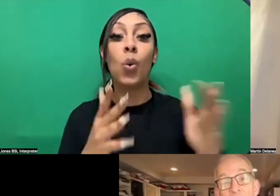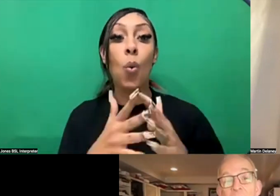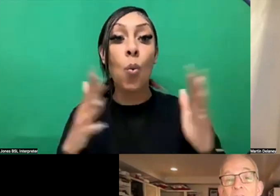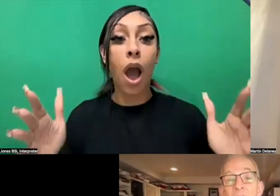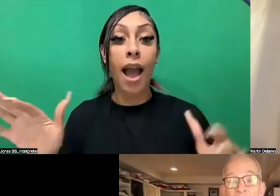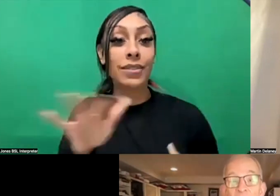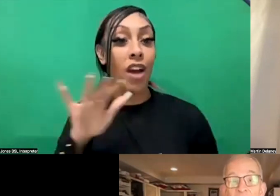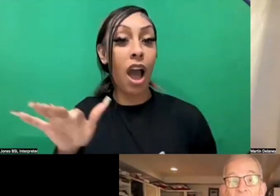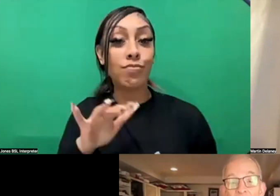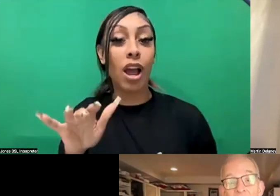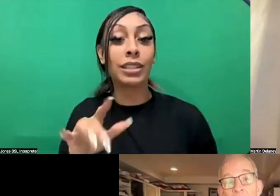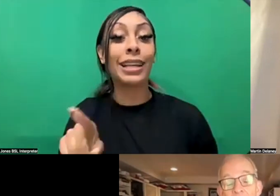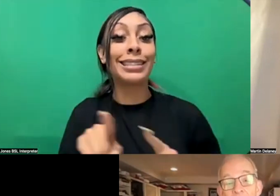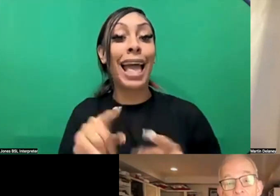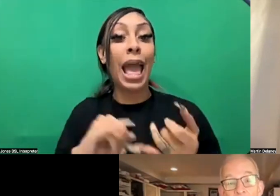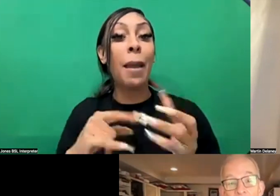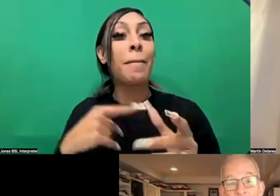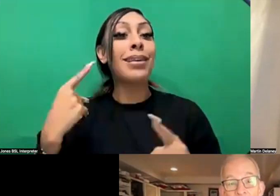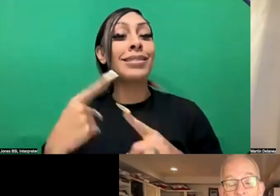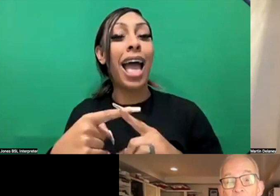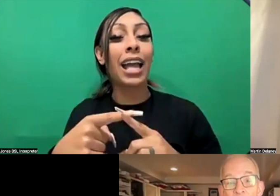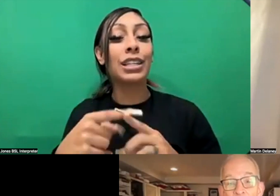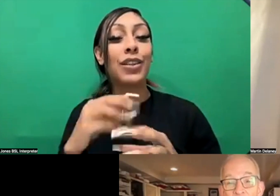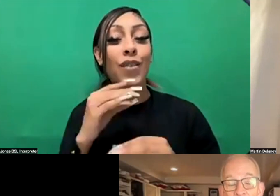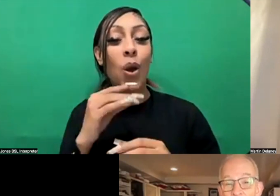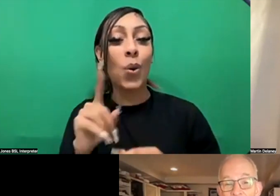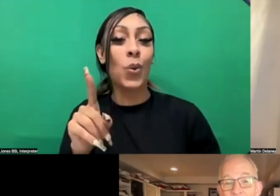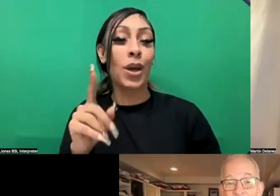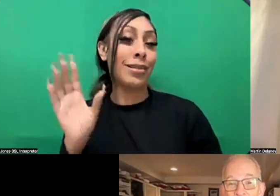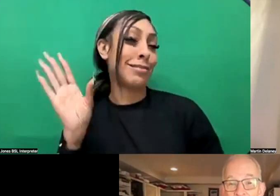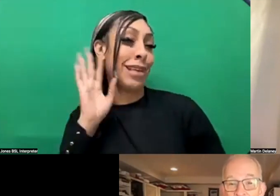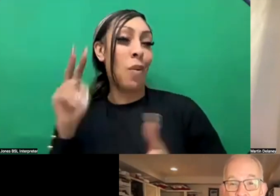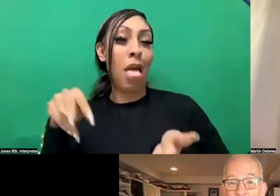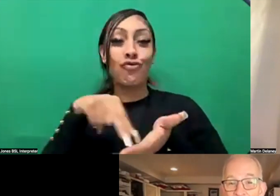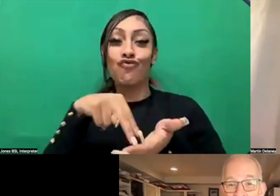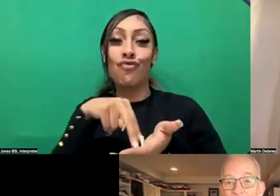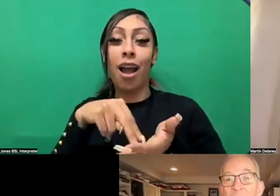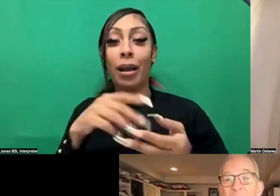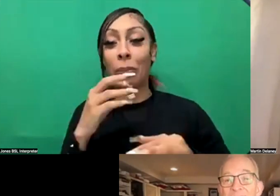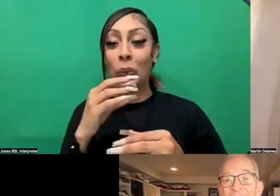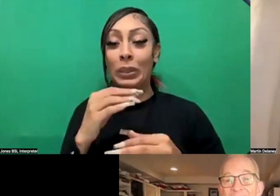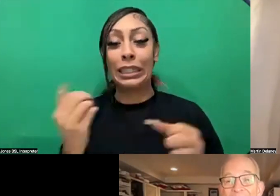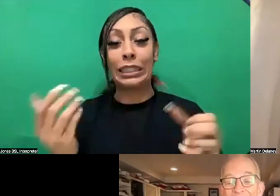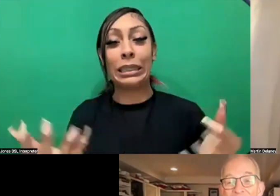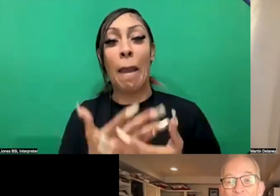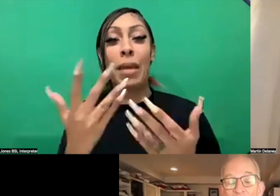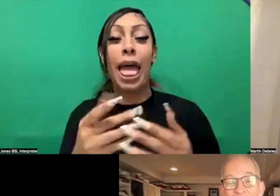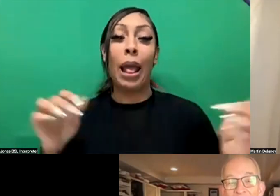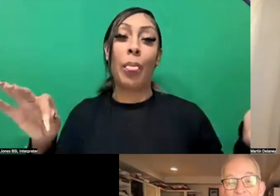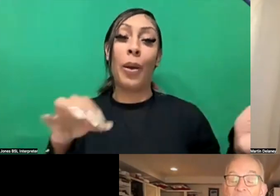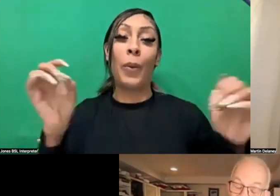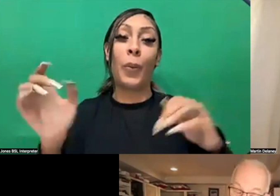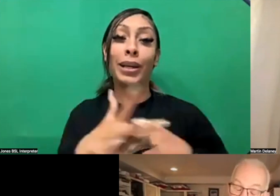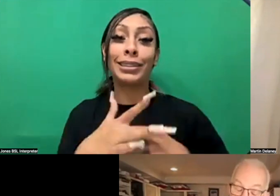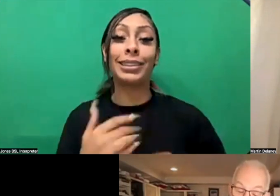same thing on saxophone, it sounds like sort of a drunk musician who's playing at weddings or something like that. So,